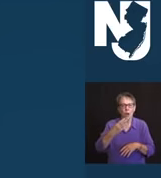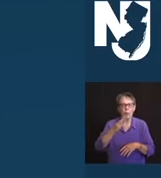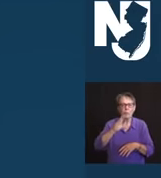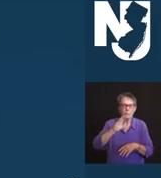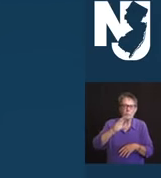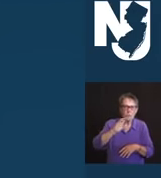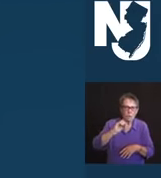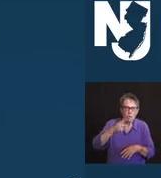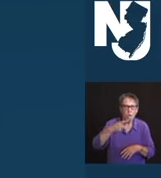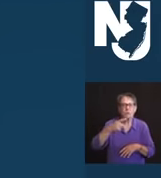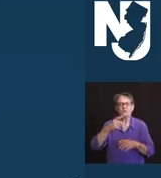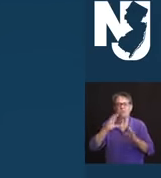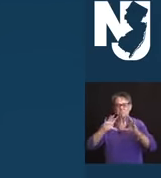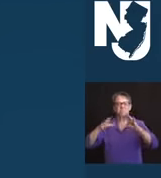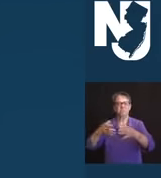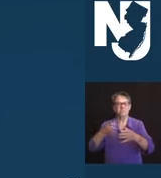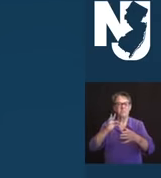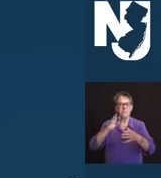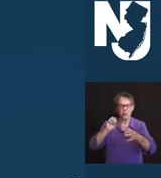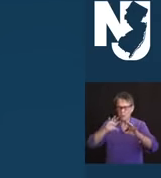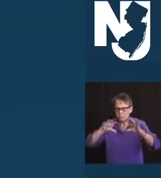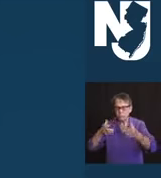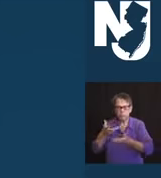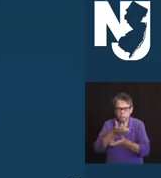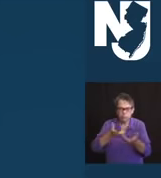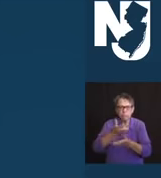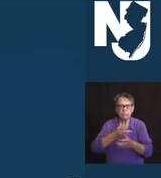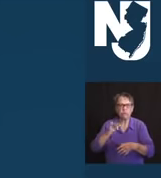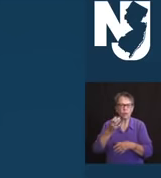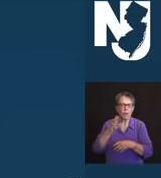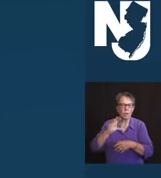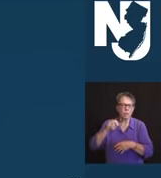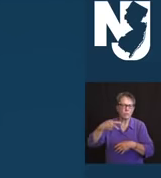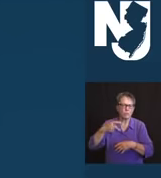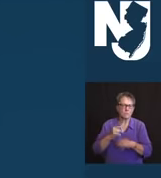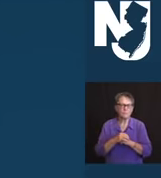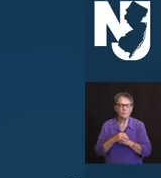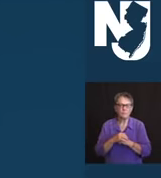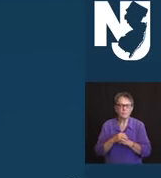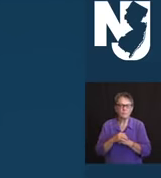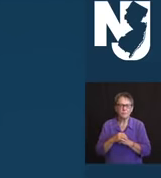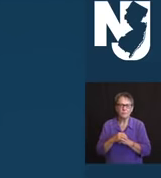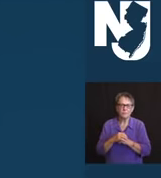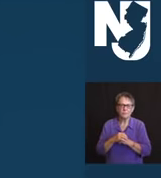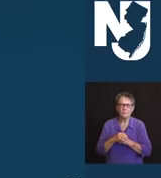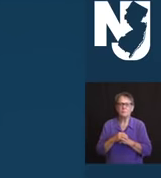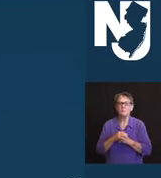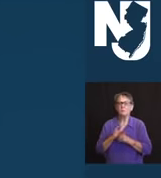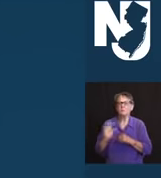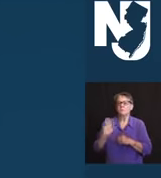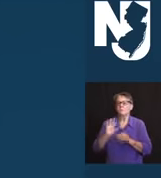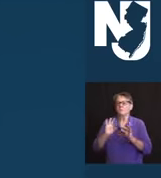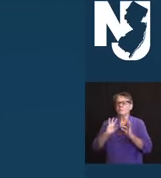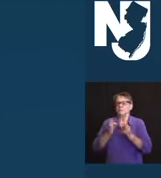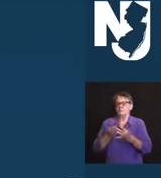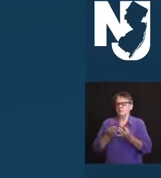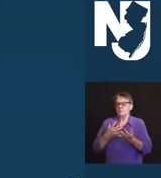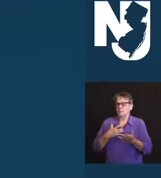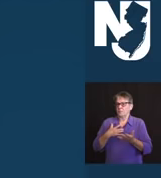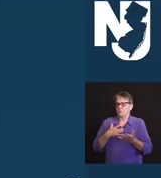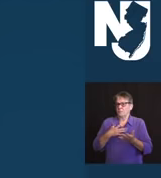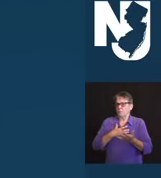the bagpipes were played as Ronnie was led to his rest. His family was his pride and joy, and he leaves behind